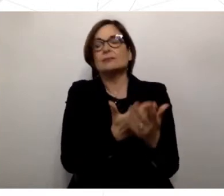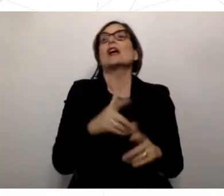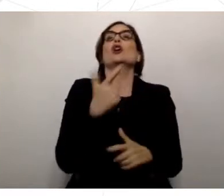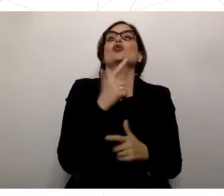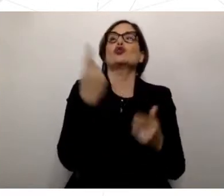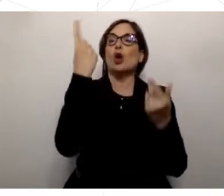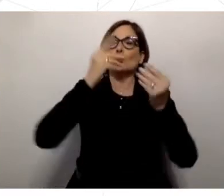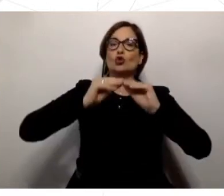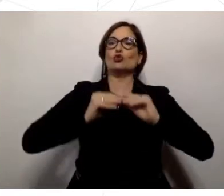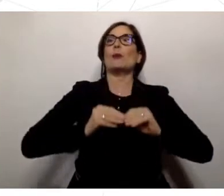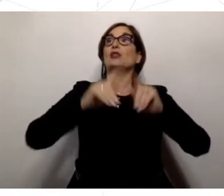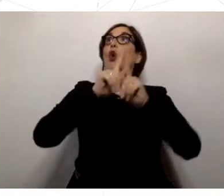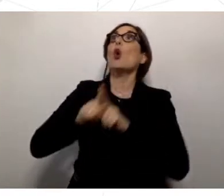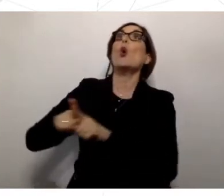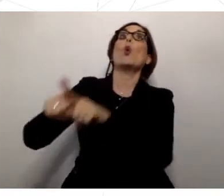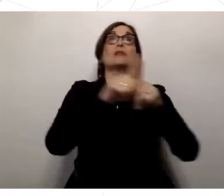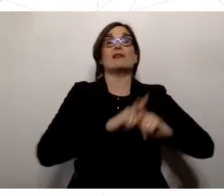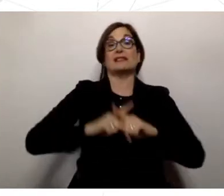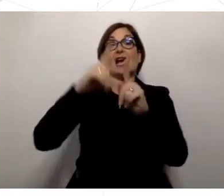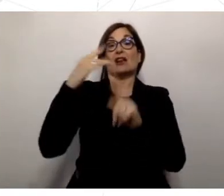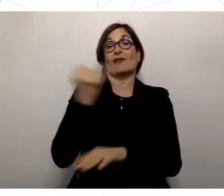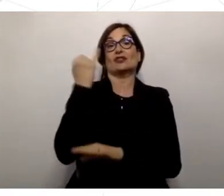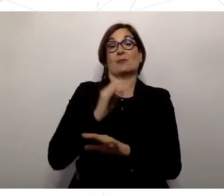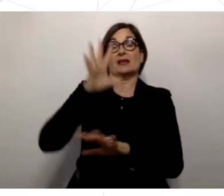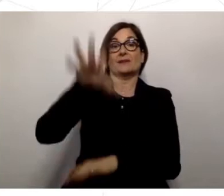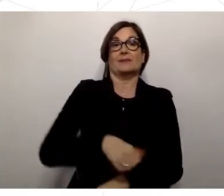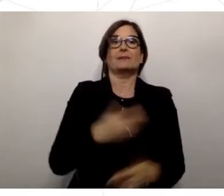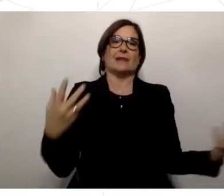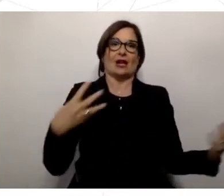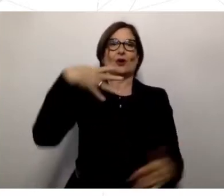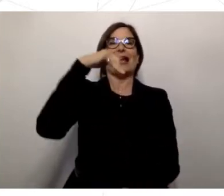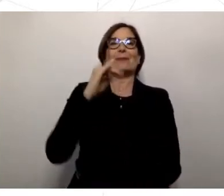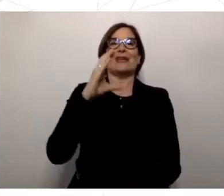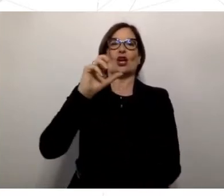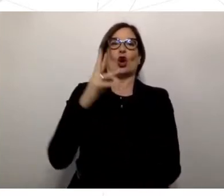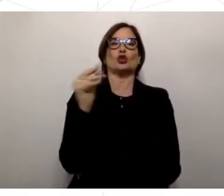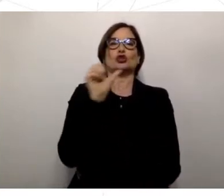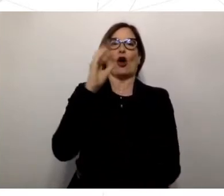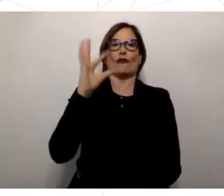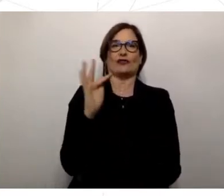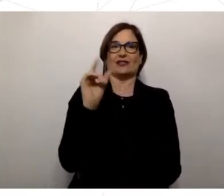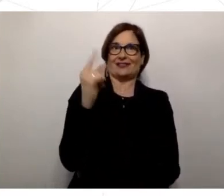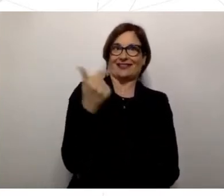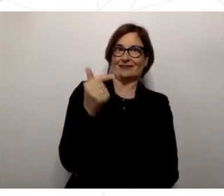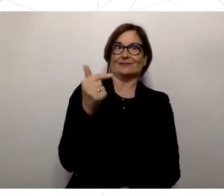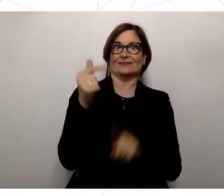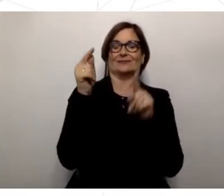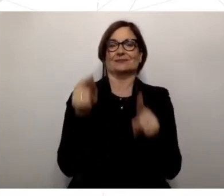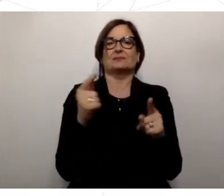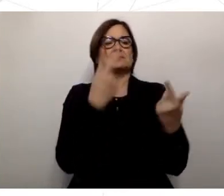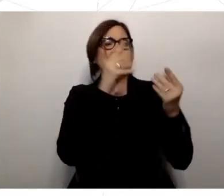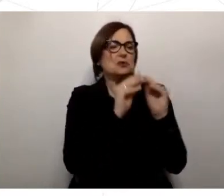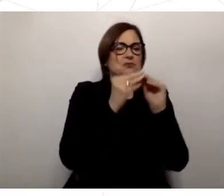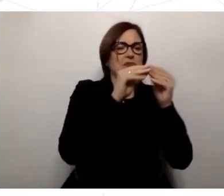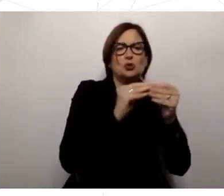accessible universal option available. And that's where Microsoft stepped in. So going through a number of different hackathons and things